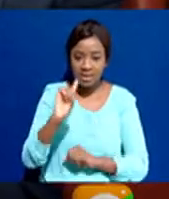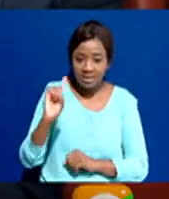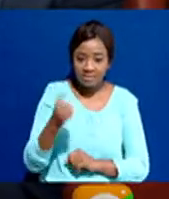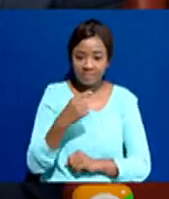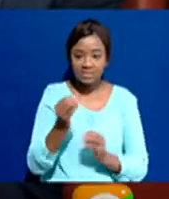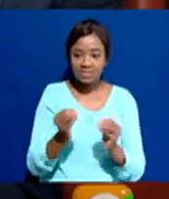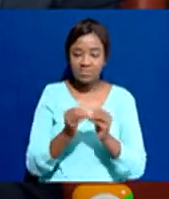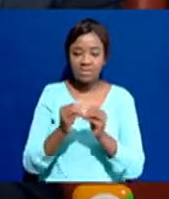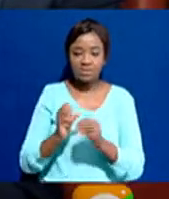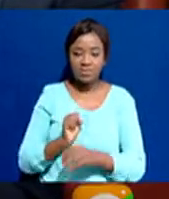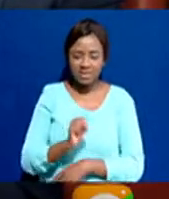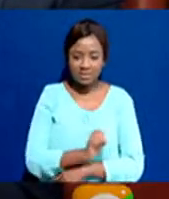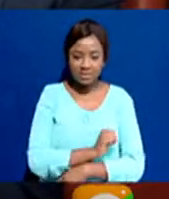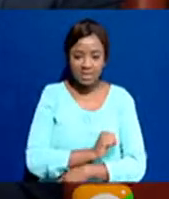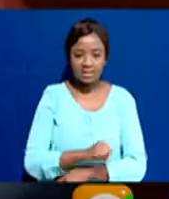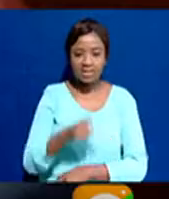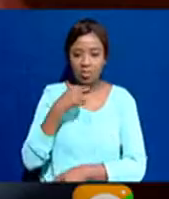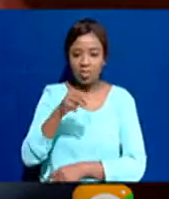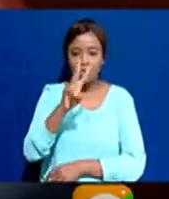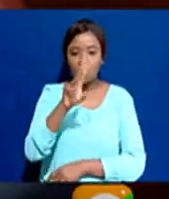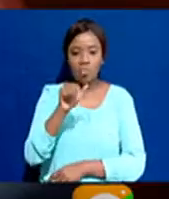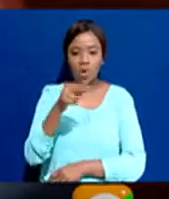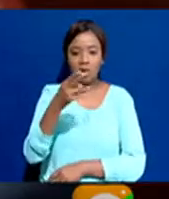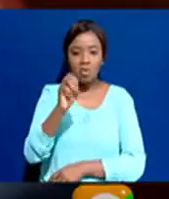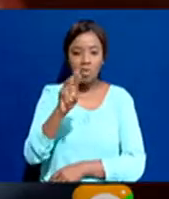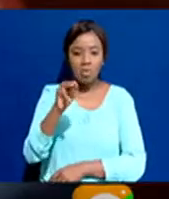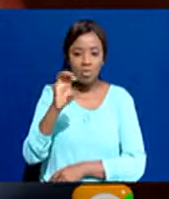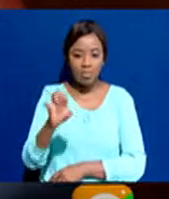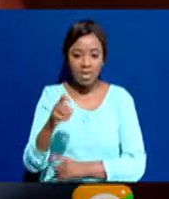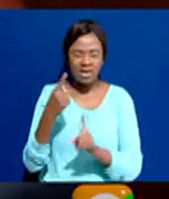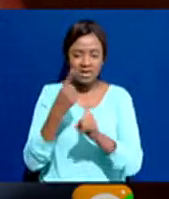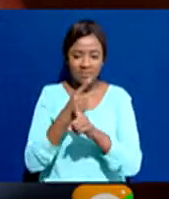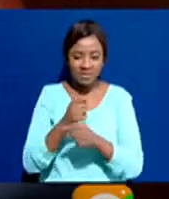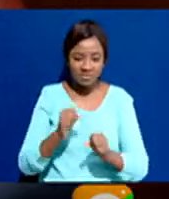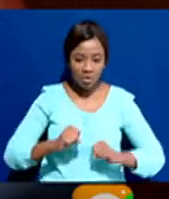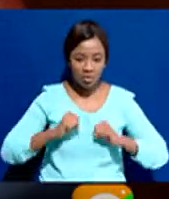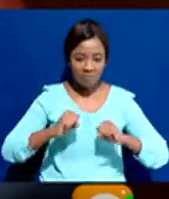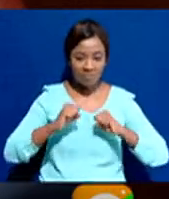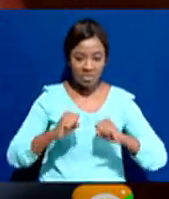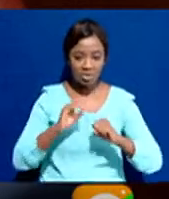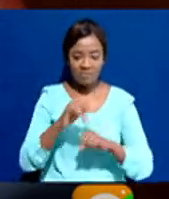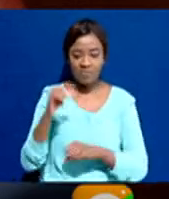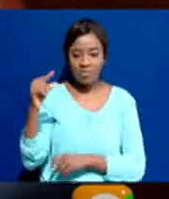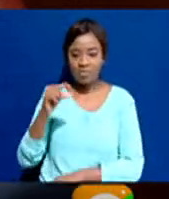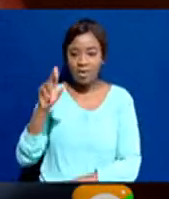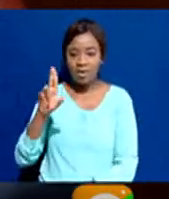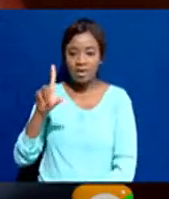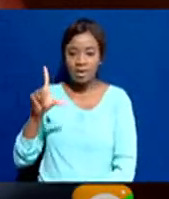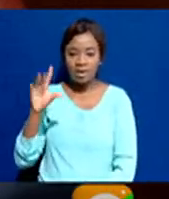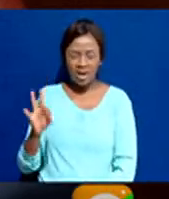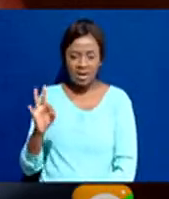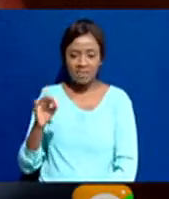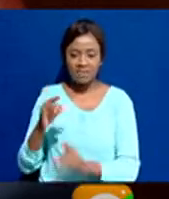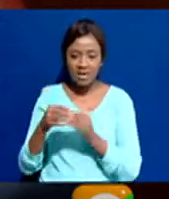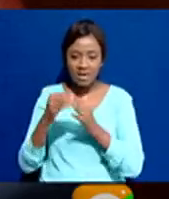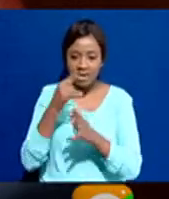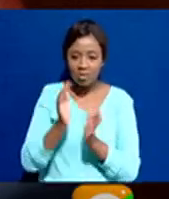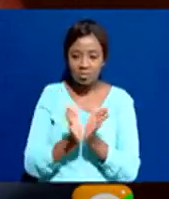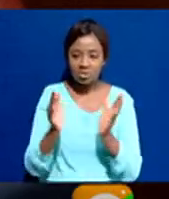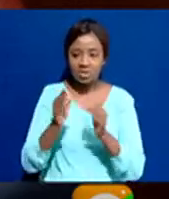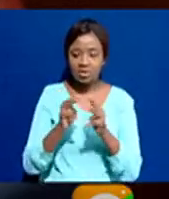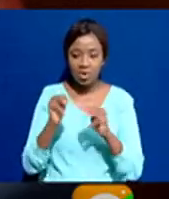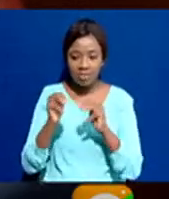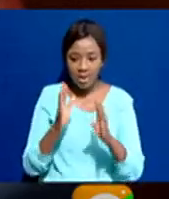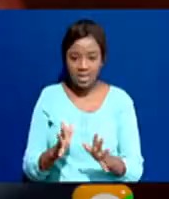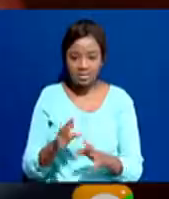before the Senator Wahome Wamatinga-led committee were officials from the Gulf Power Limited, led by the General Manager Norman